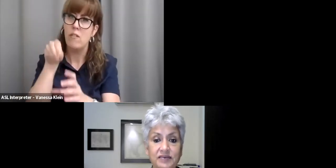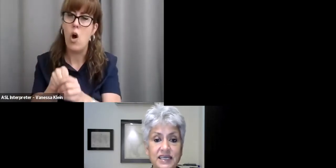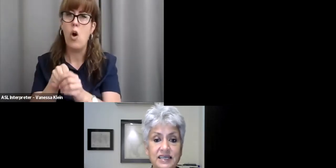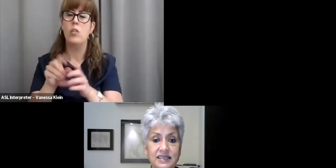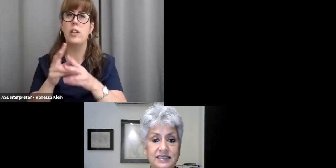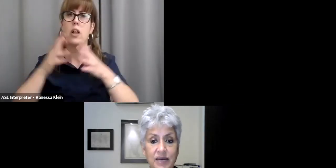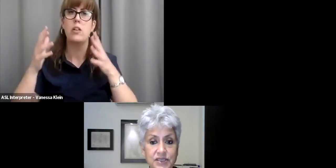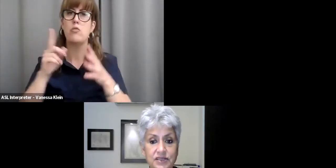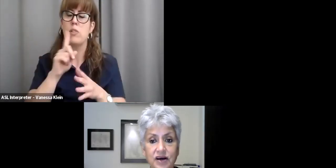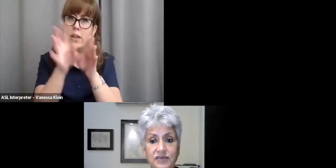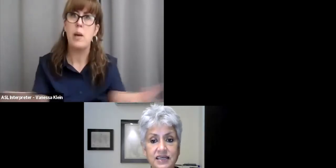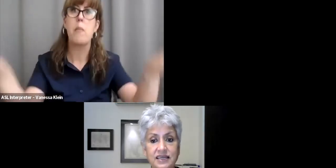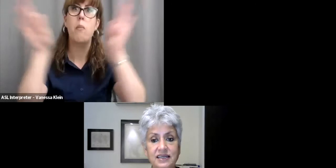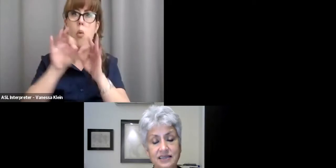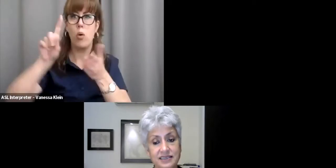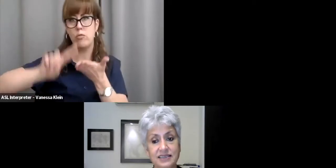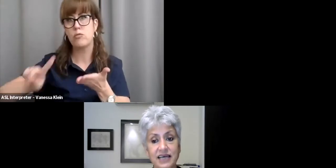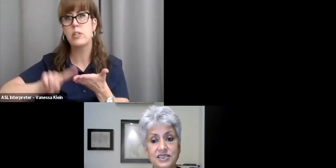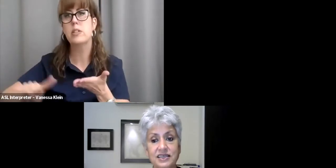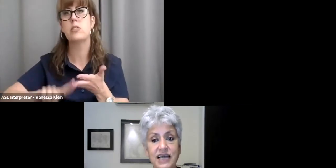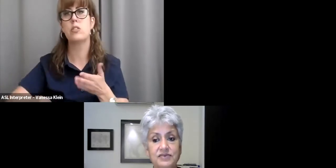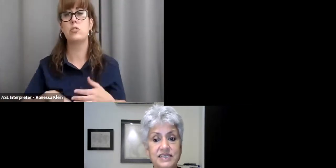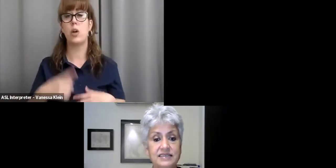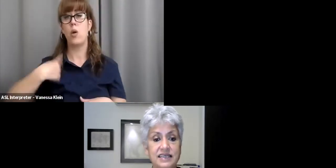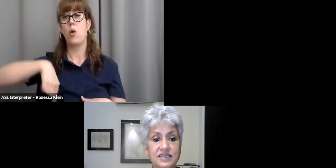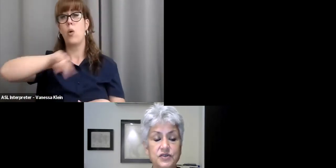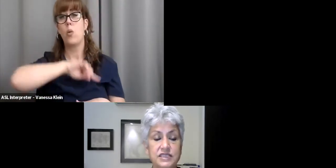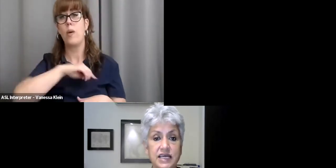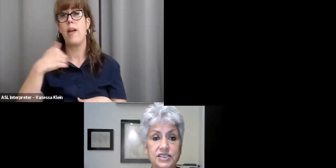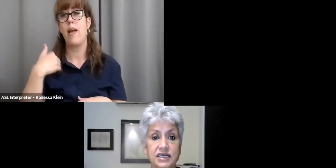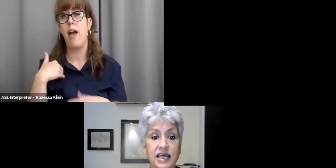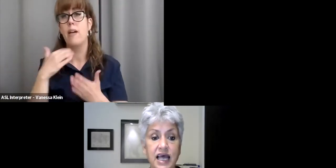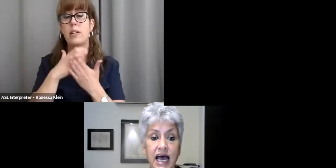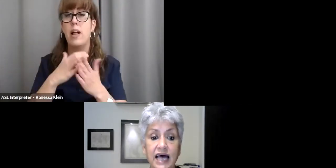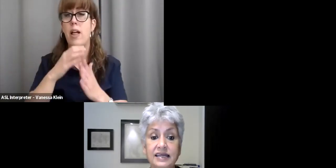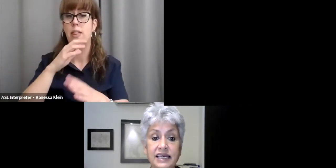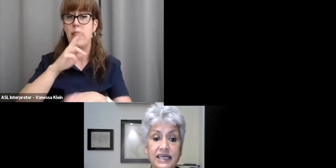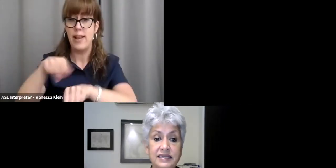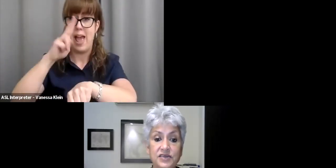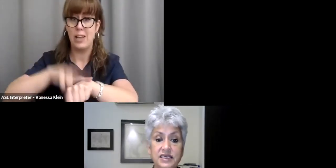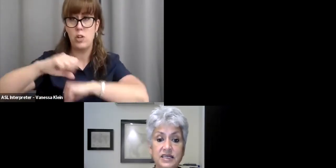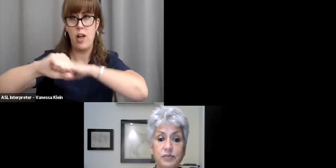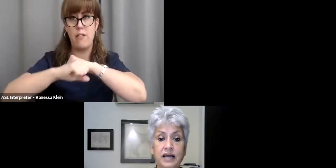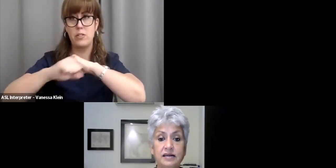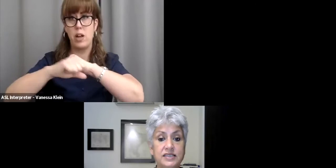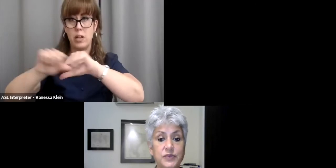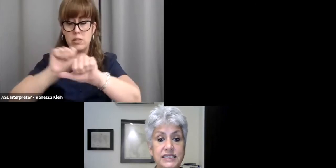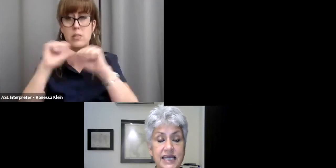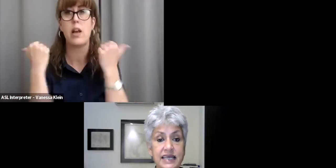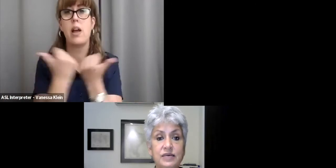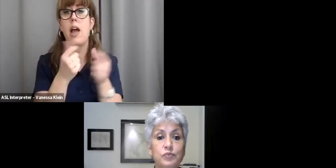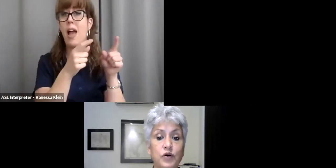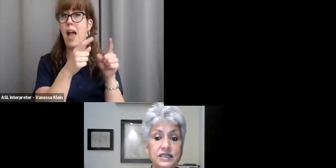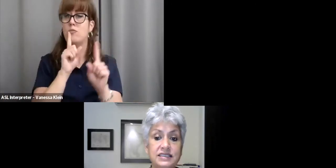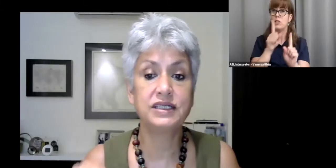we have the India chapter of the International Advertising Association and a key strategic partner as we